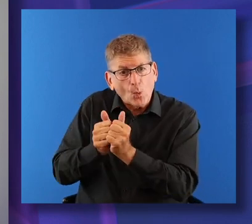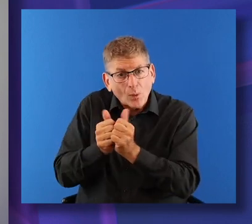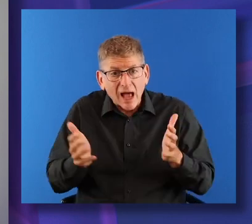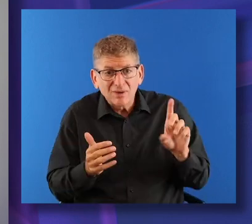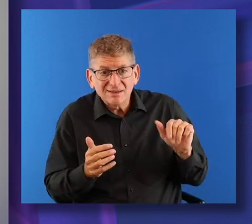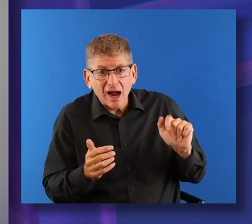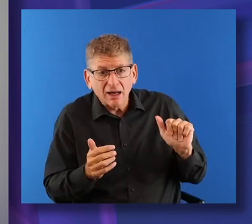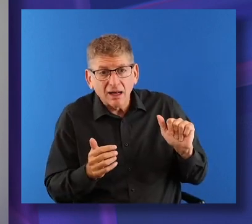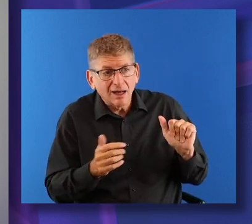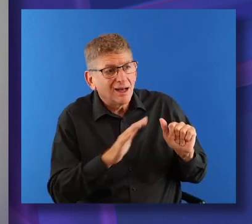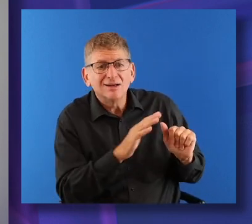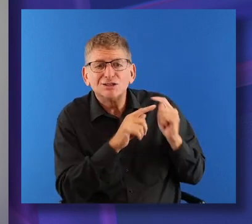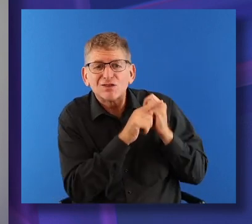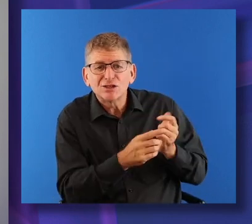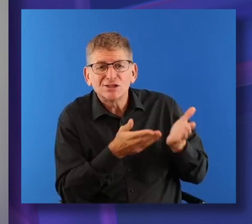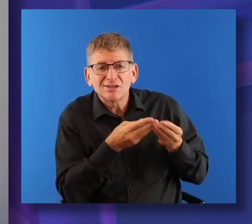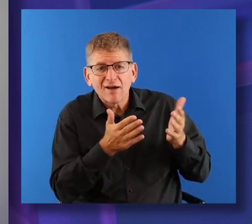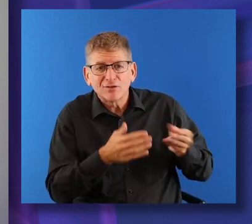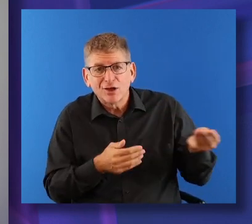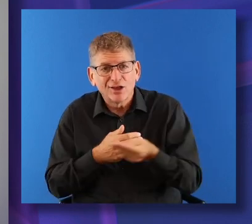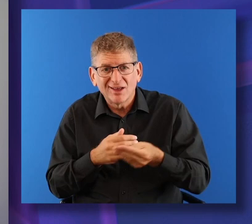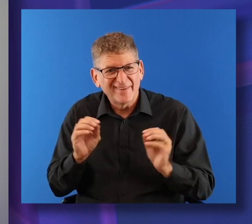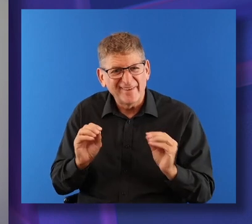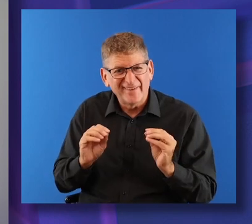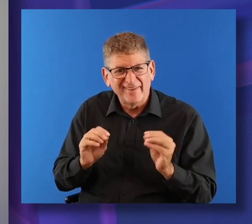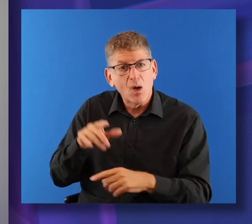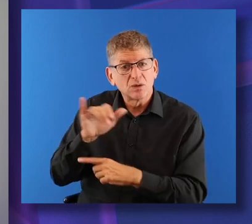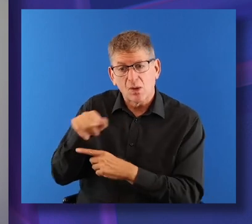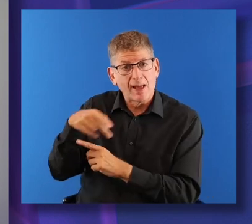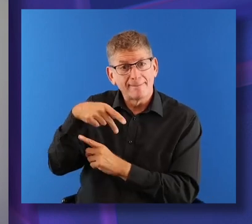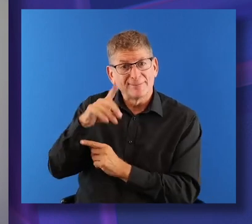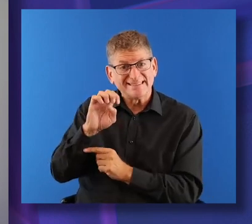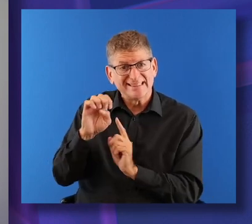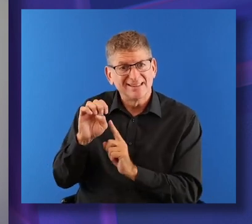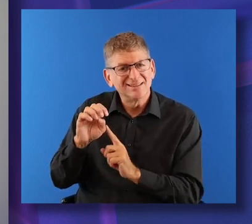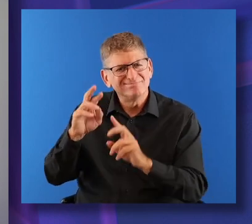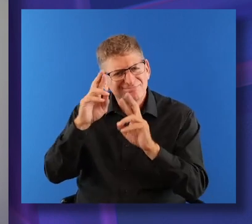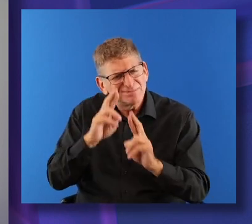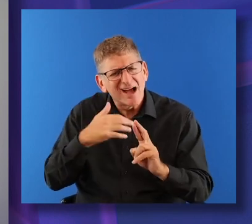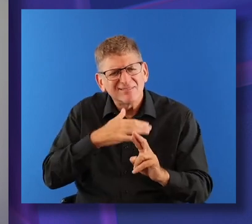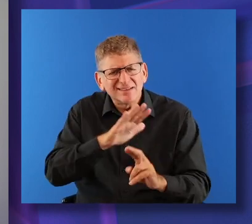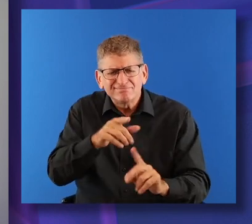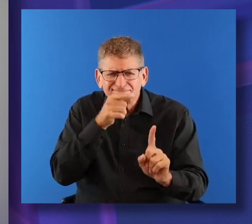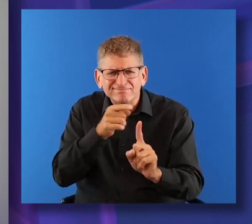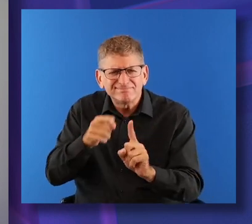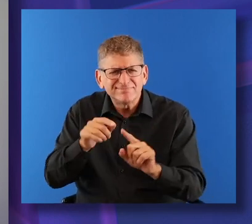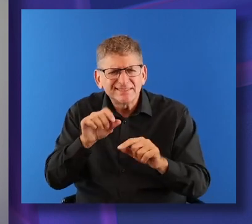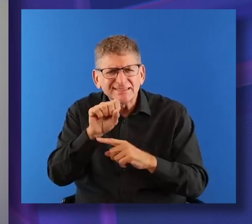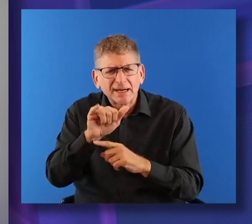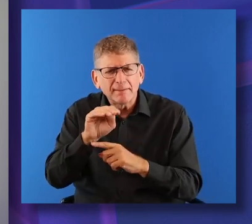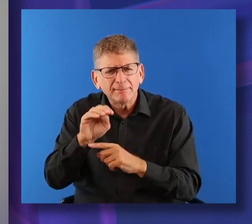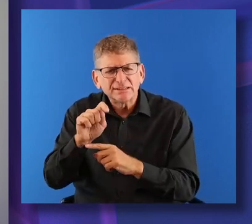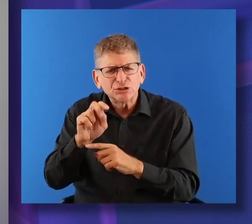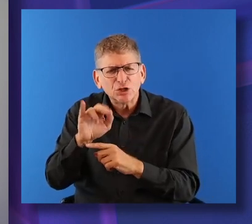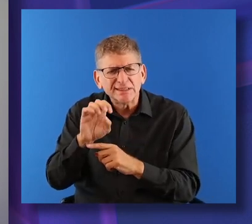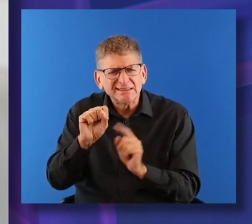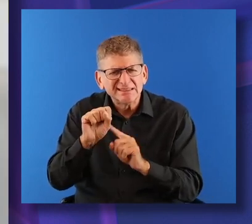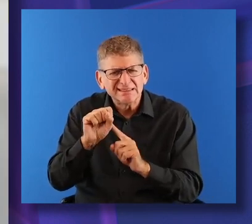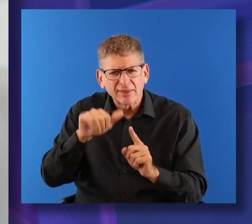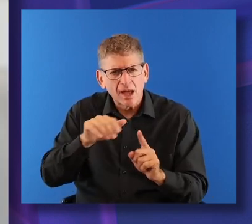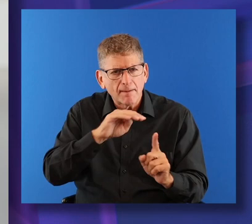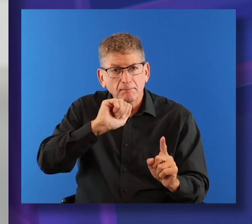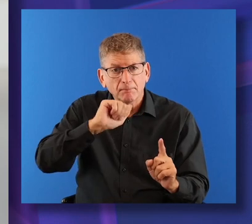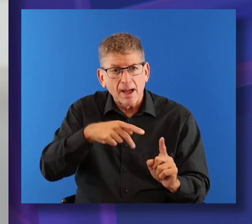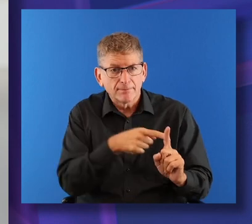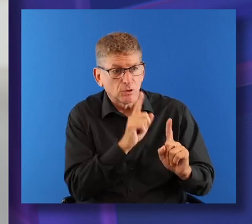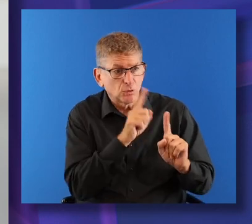solver. Additionally, PDEs respect certain symmetries, which map one solution to